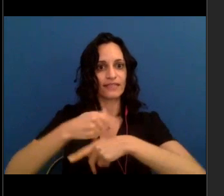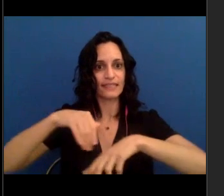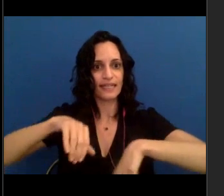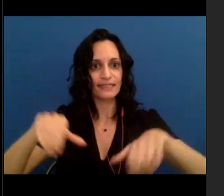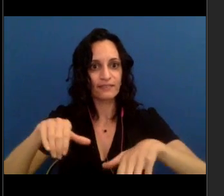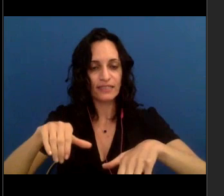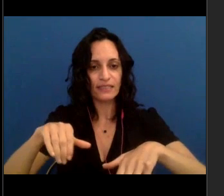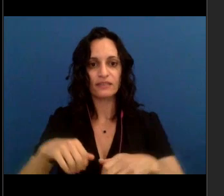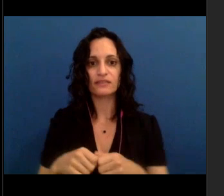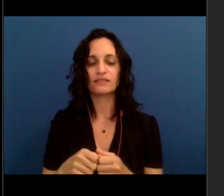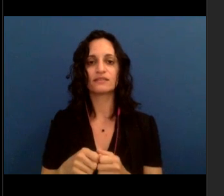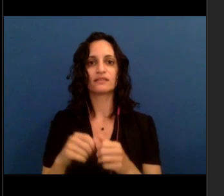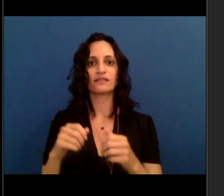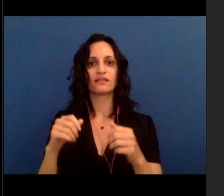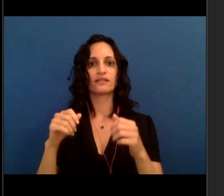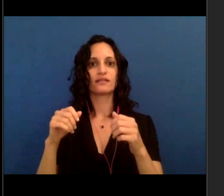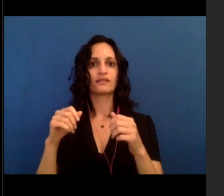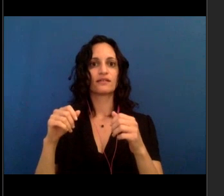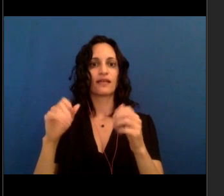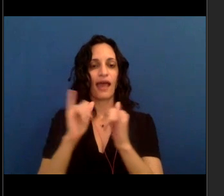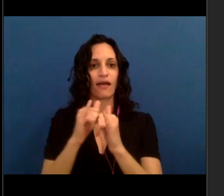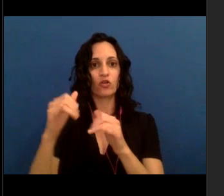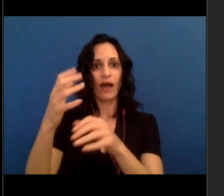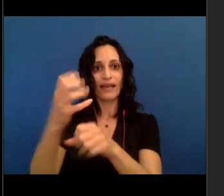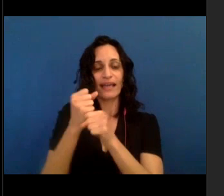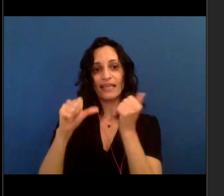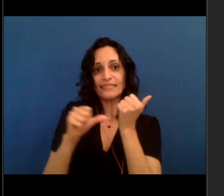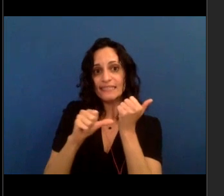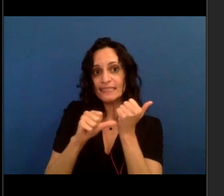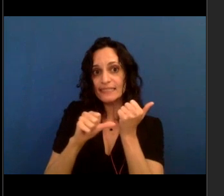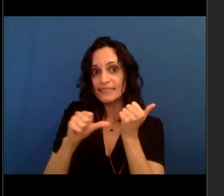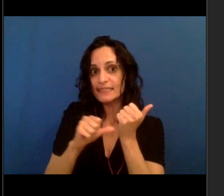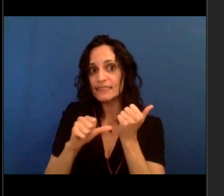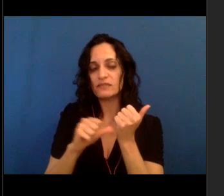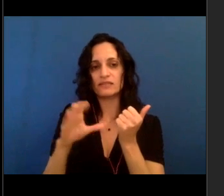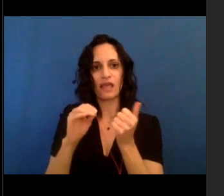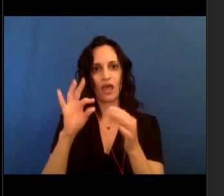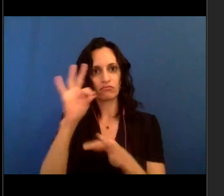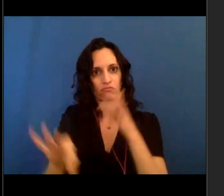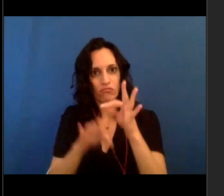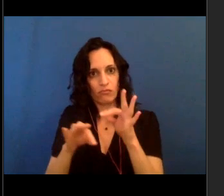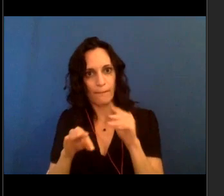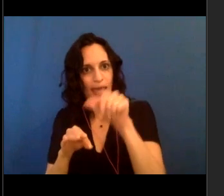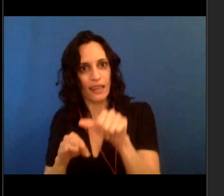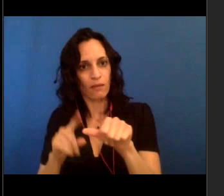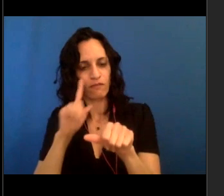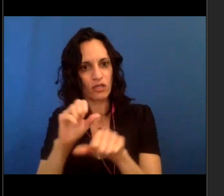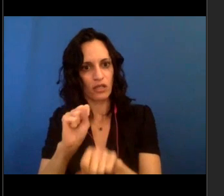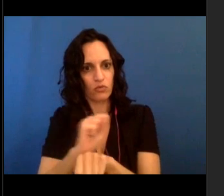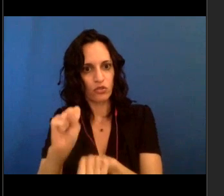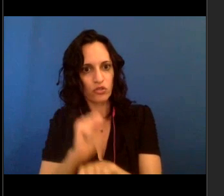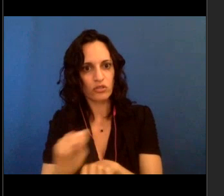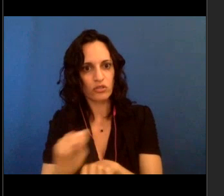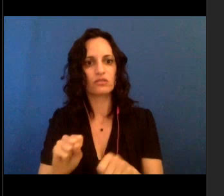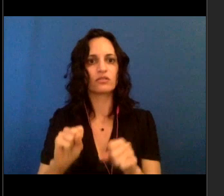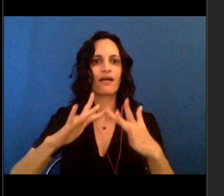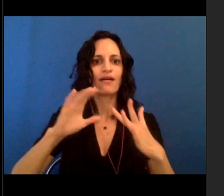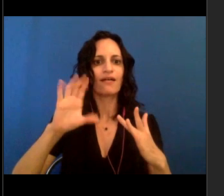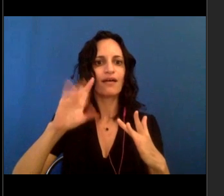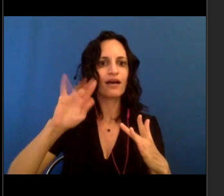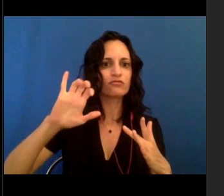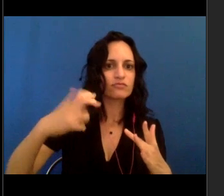work and compensating them for that work? What's our relationship supposed to be like? doing outreach and community activities, doing service